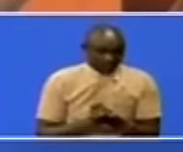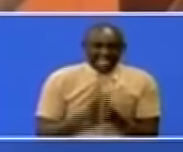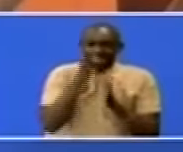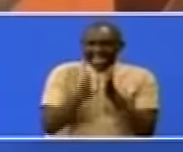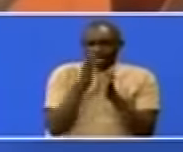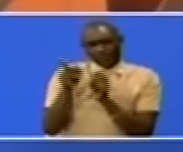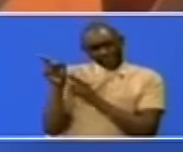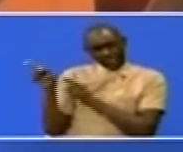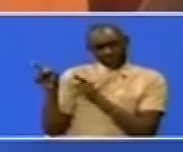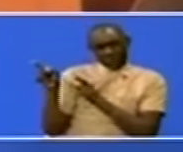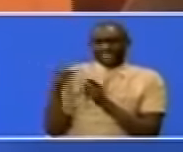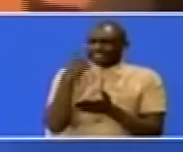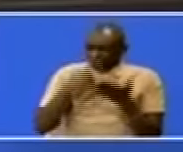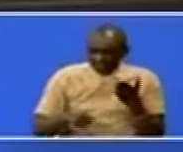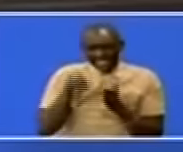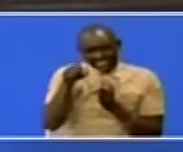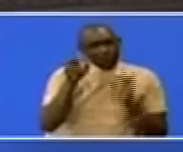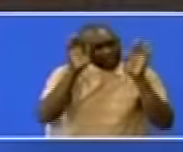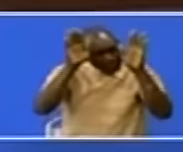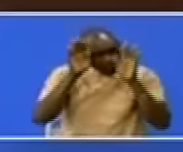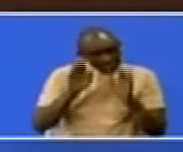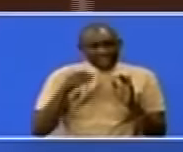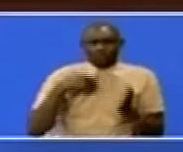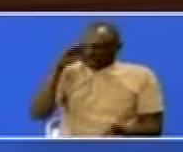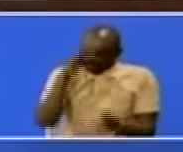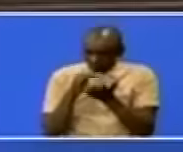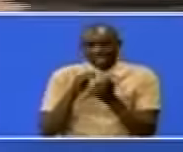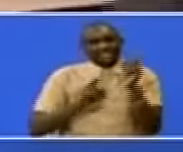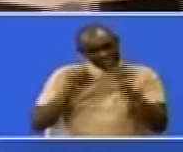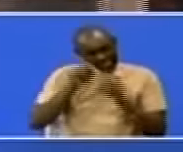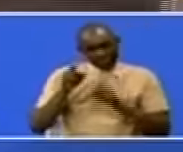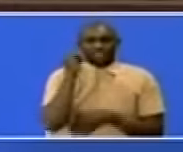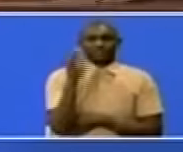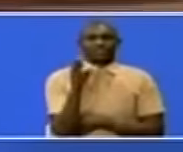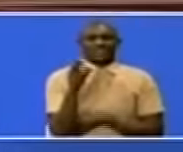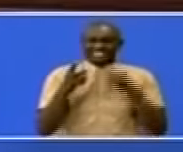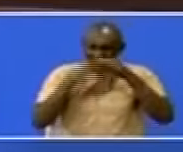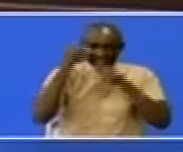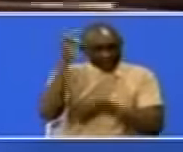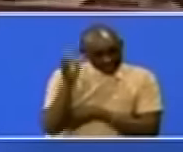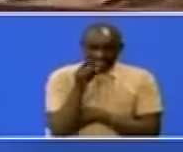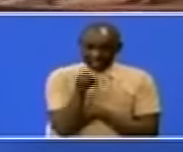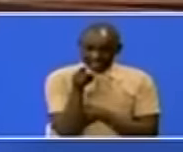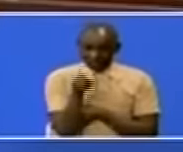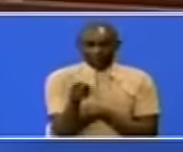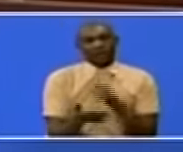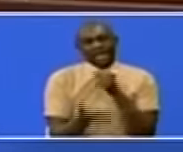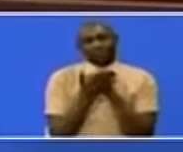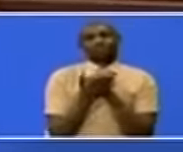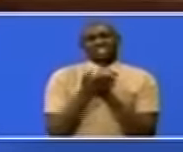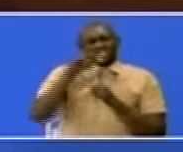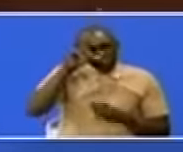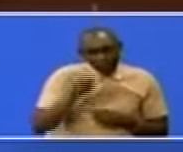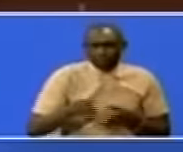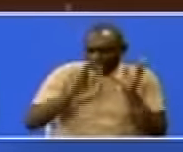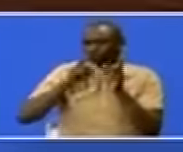railway was singled out as vital in cutting transport costs by about 70%, facilitating faster and cheaper movement